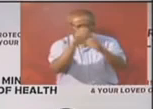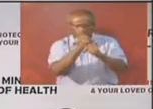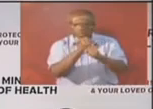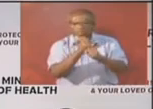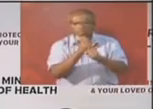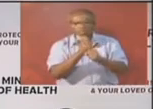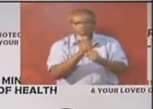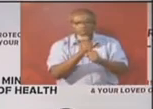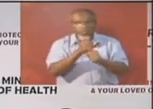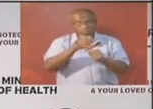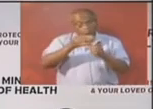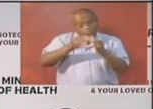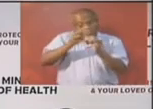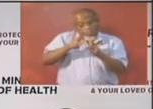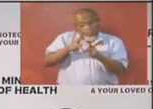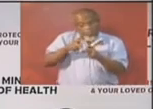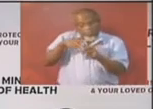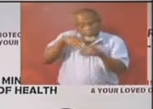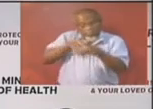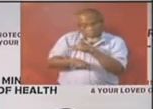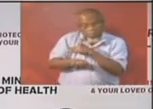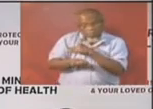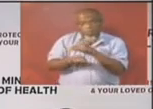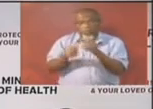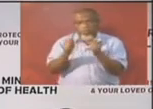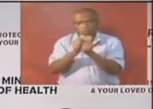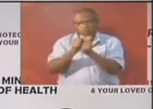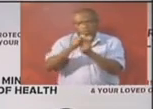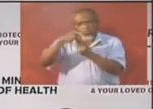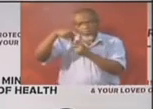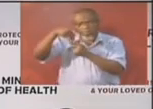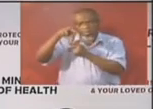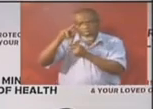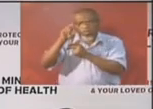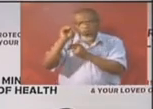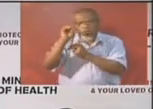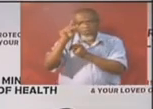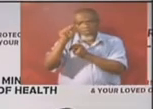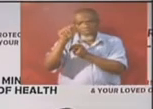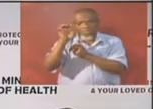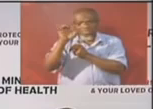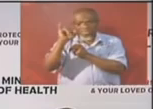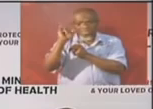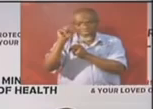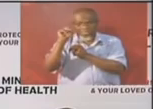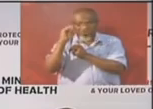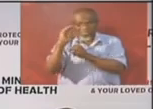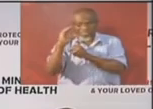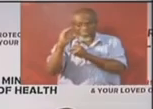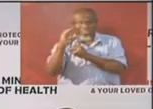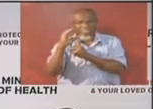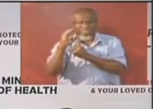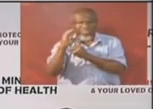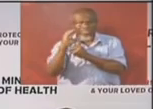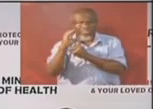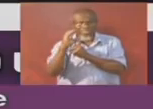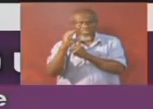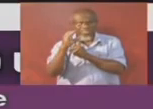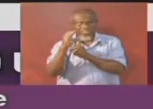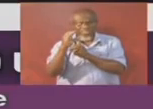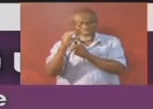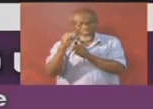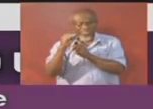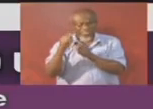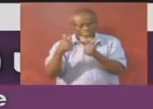with a protein C deficiency and they're on blood thinners. Is it safe for them to take the COVID-19 vaccine, as well as persons who have